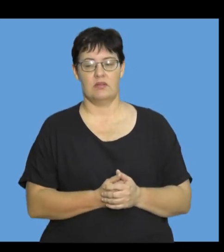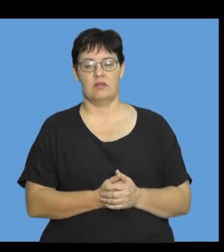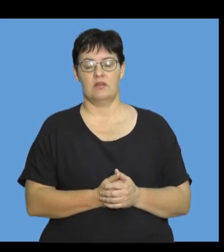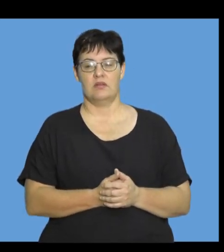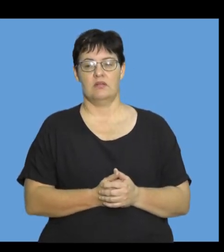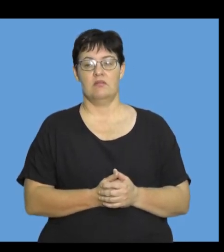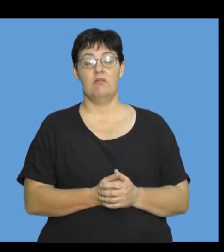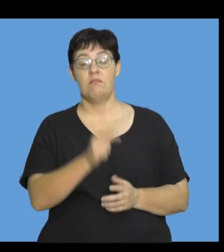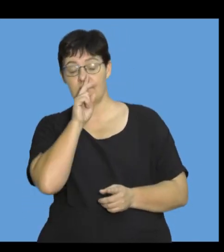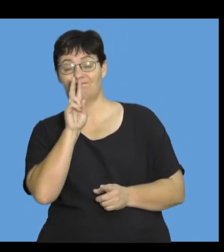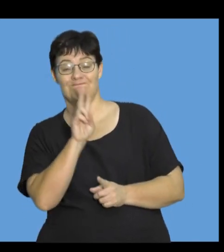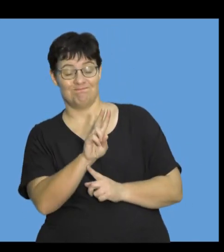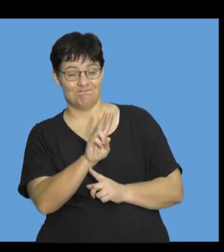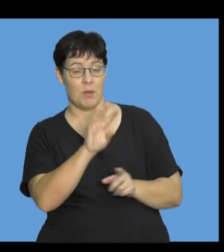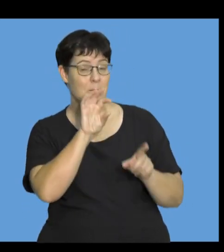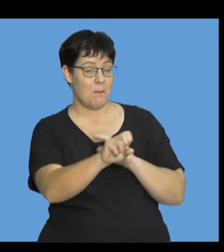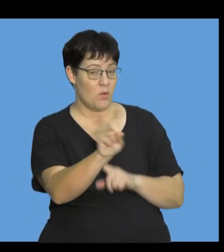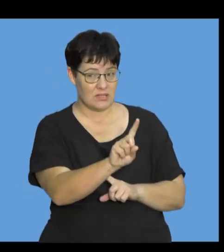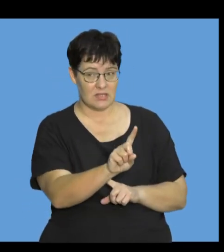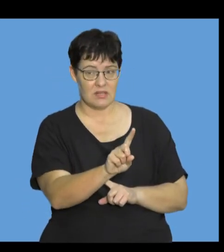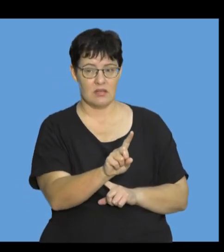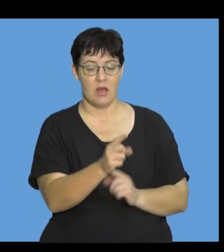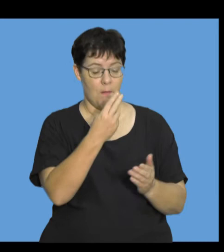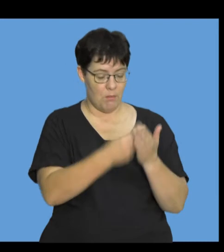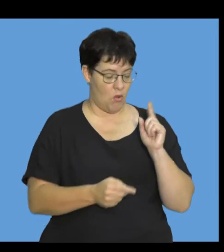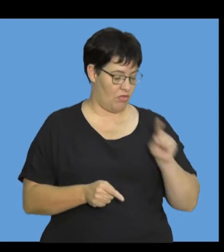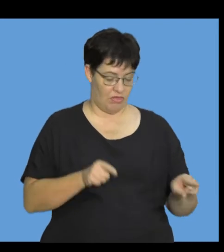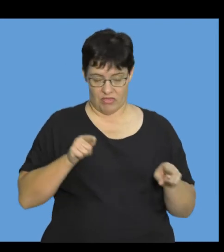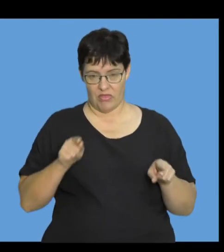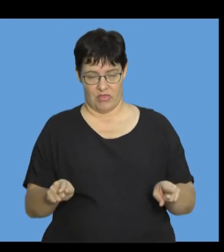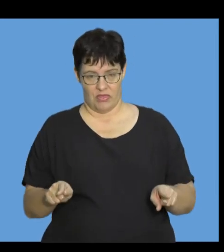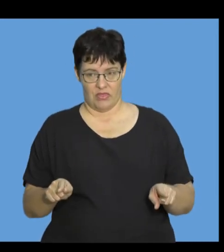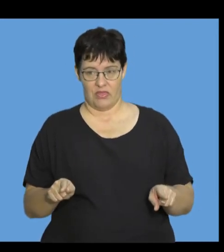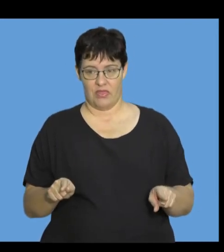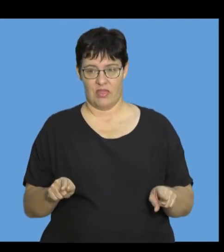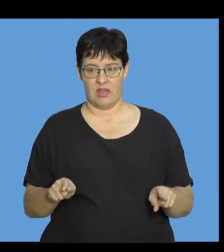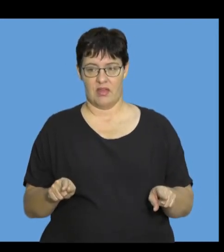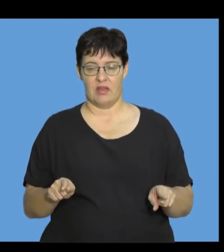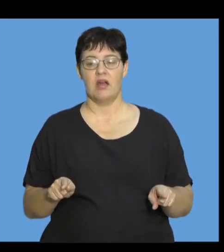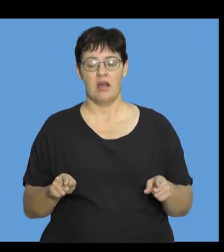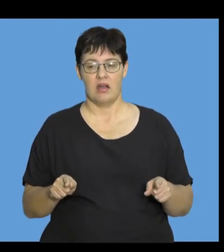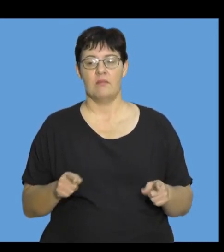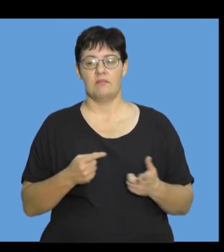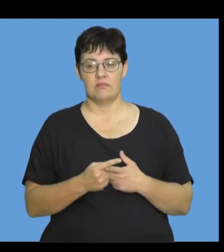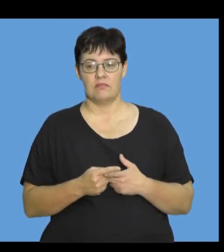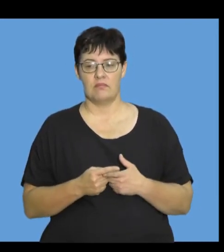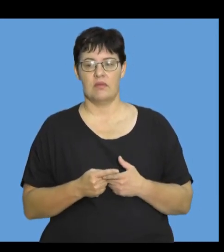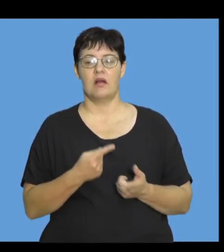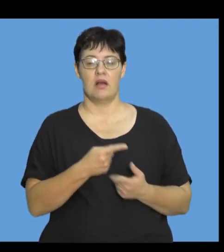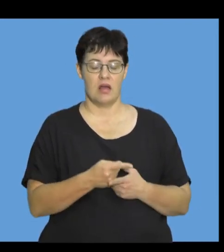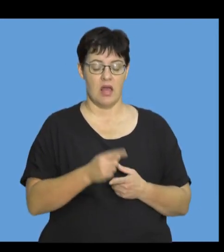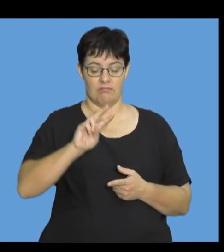that you need to make sure is you raise both sides of the equation to the